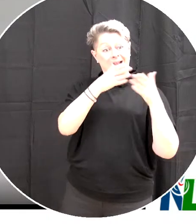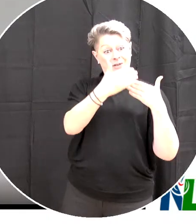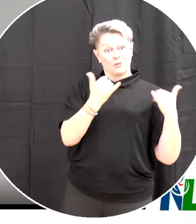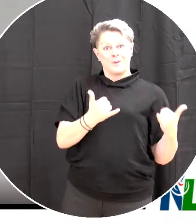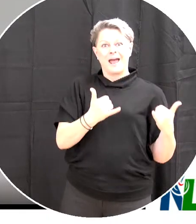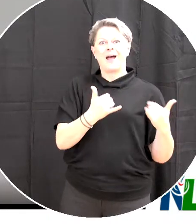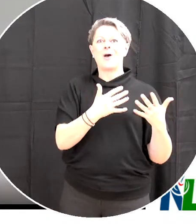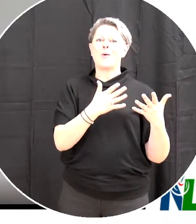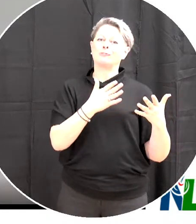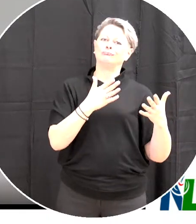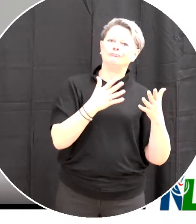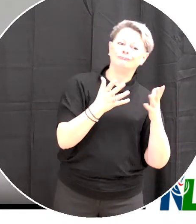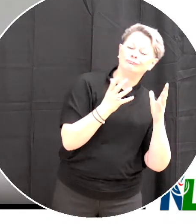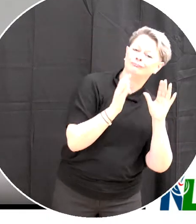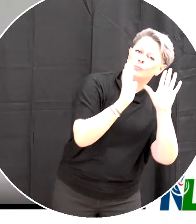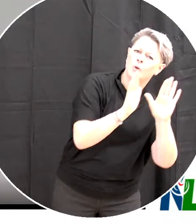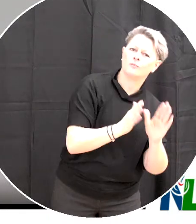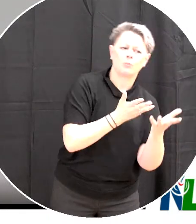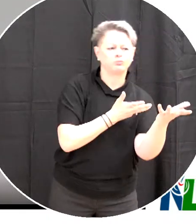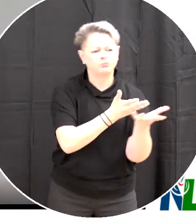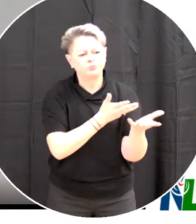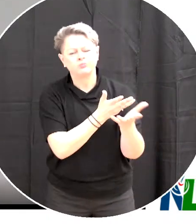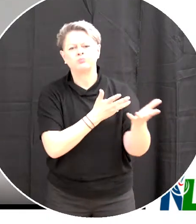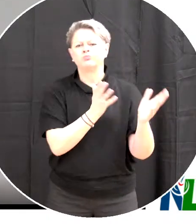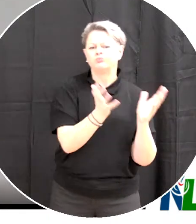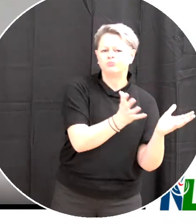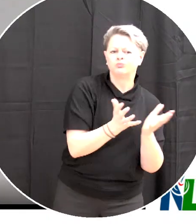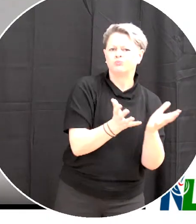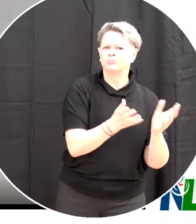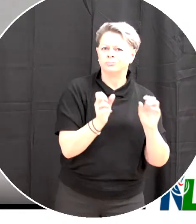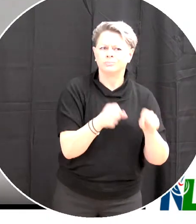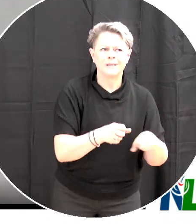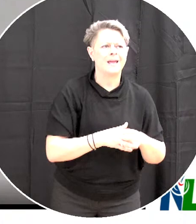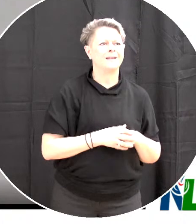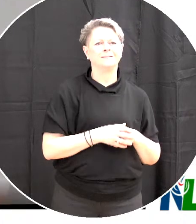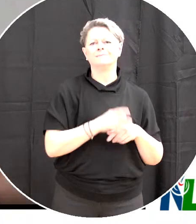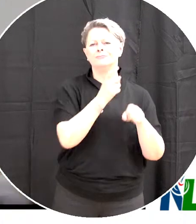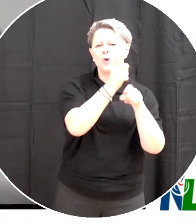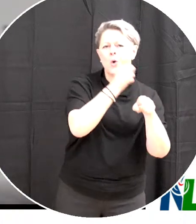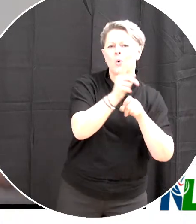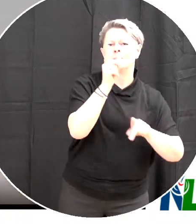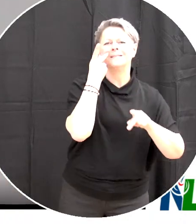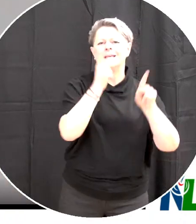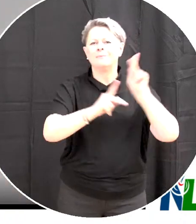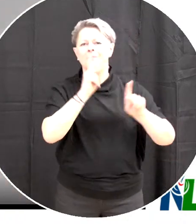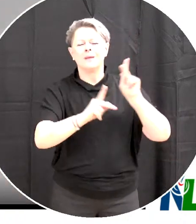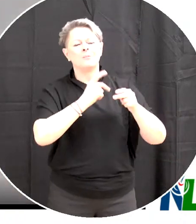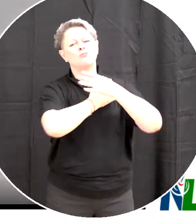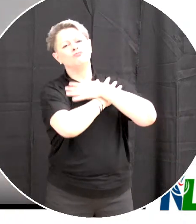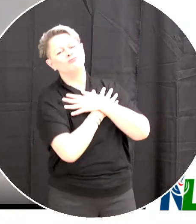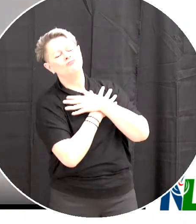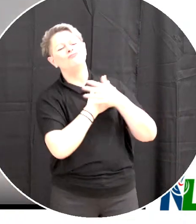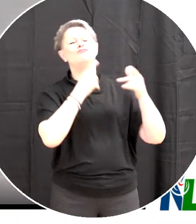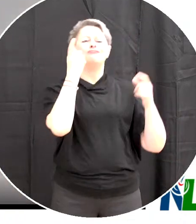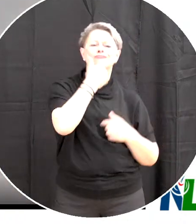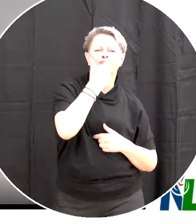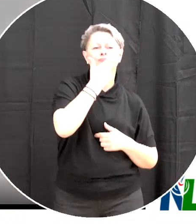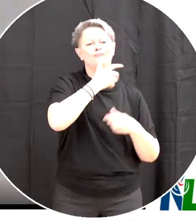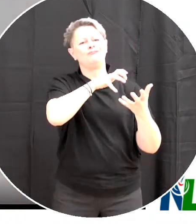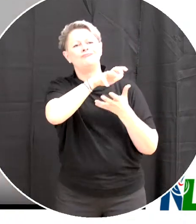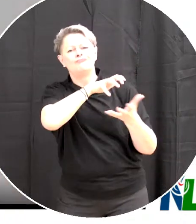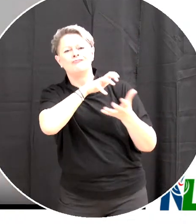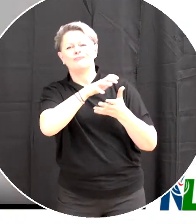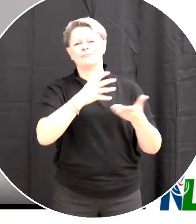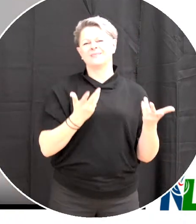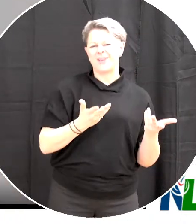and straightforward. Whereas in the room, they can too be more themselves. You can tell a joke. You can see people like relax in the room. So, and there is